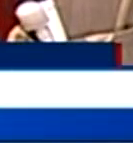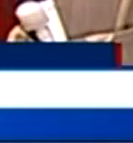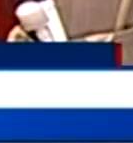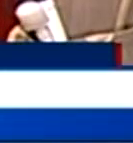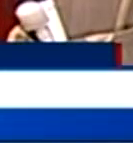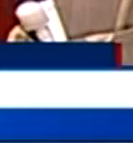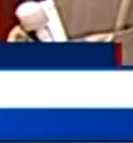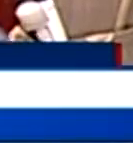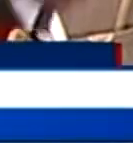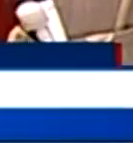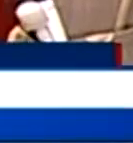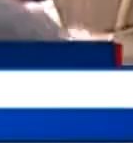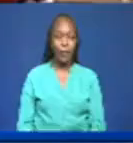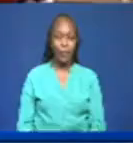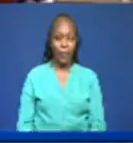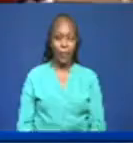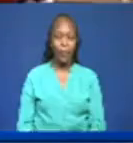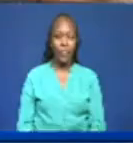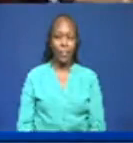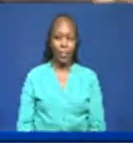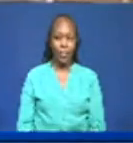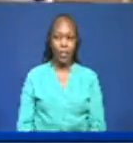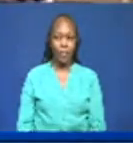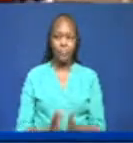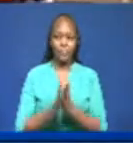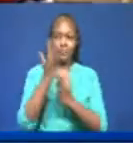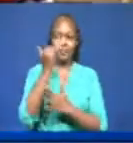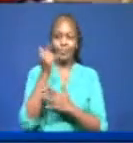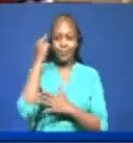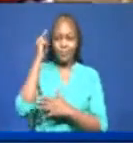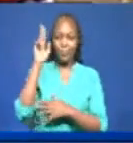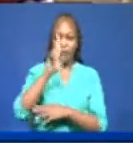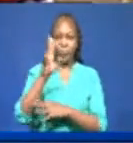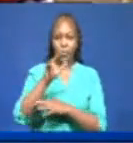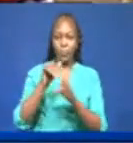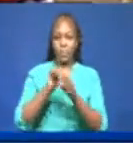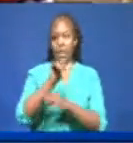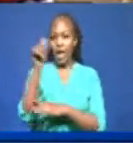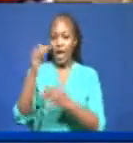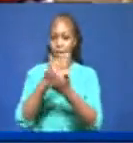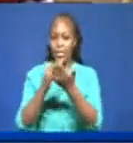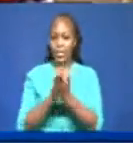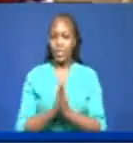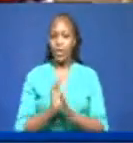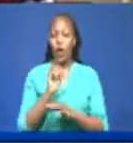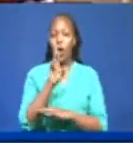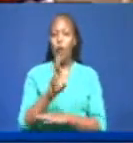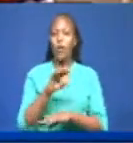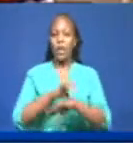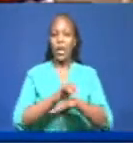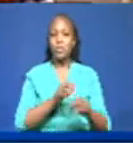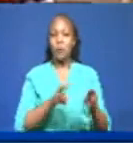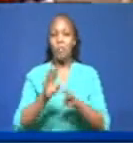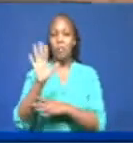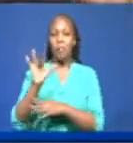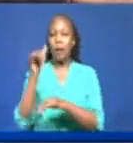are pilfered or diverted for use in other sectors, or find their way into the private pockets